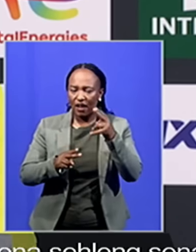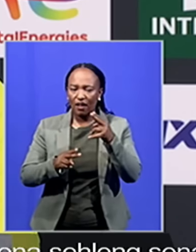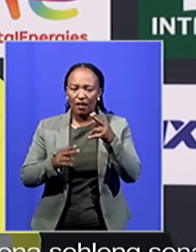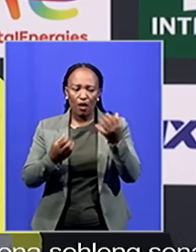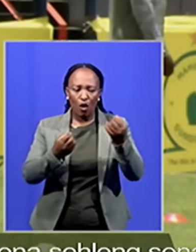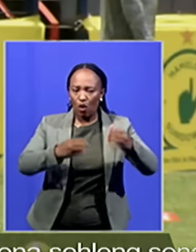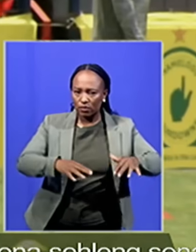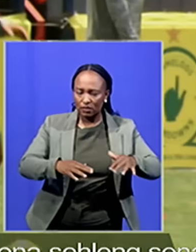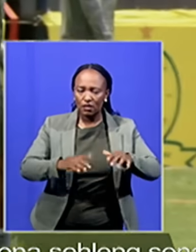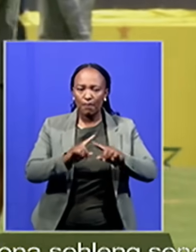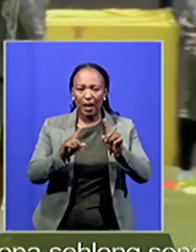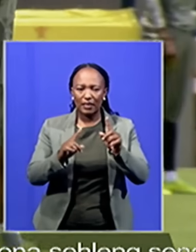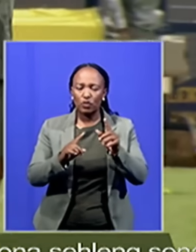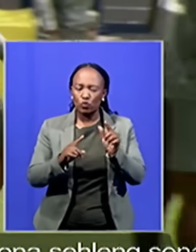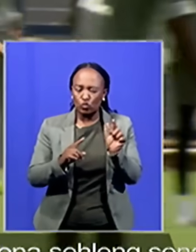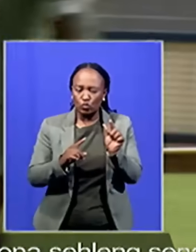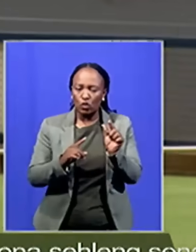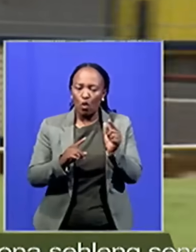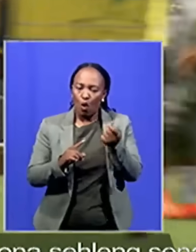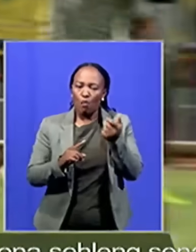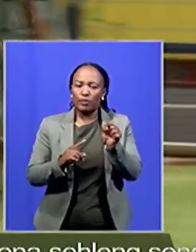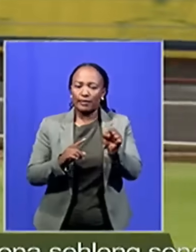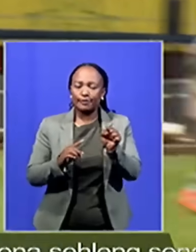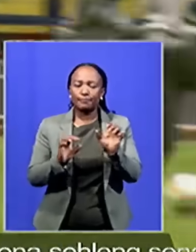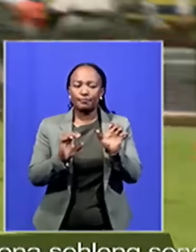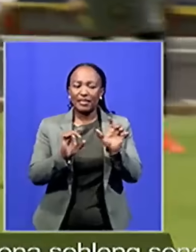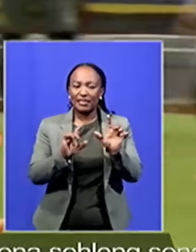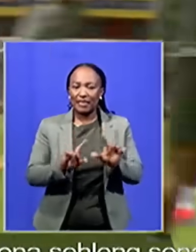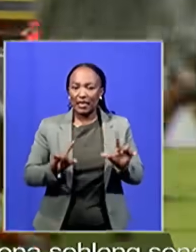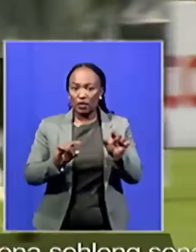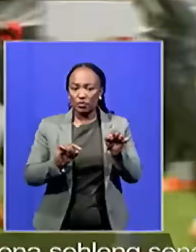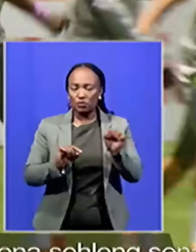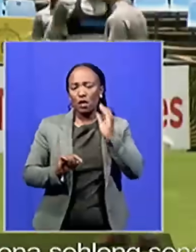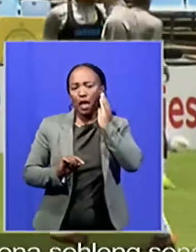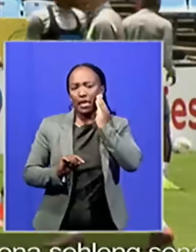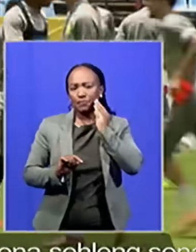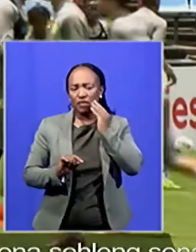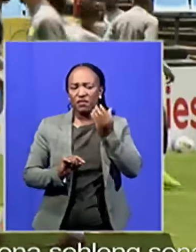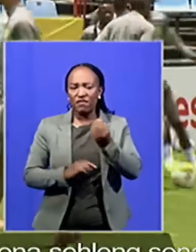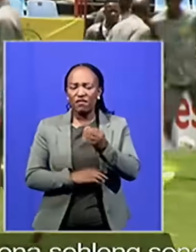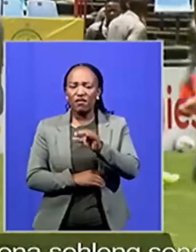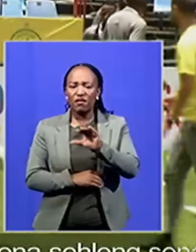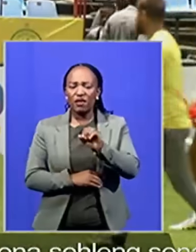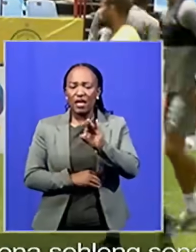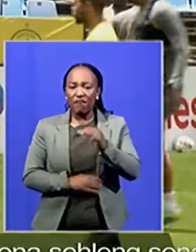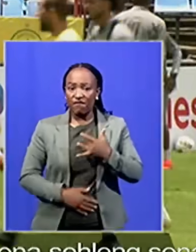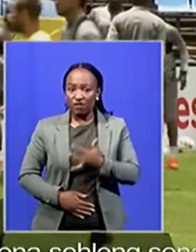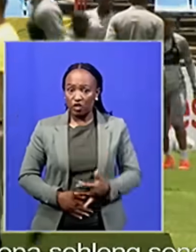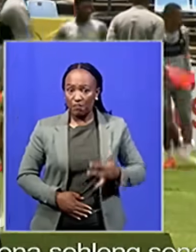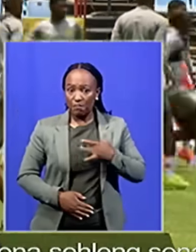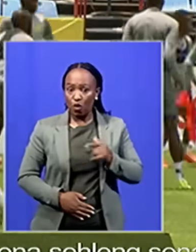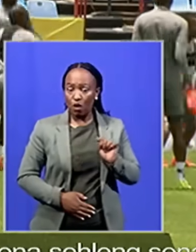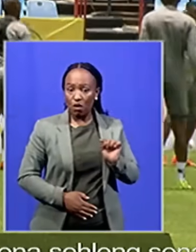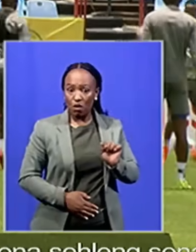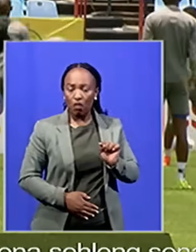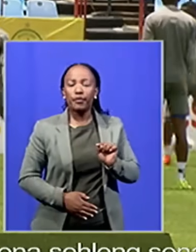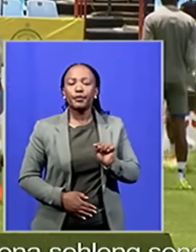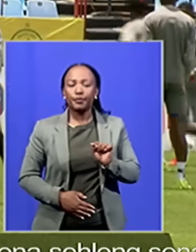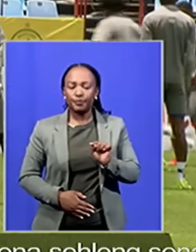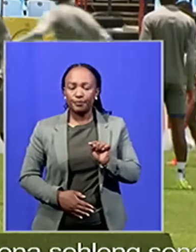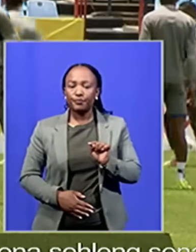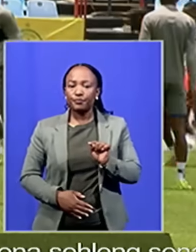we were getting there. Sundowns e šetše e na le maitemogelo a go raloka phadišanong ya Champions League. Ba fihleletše legato